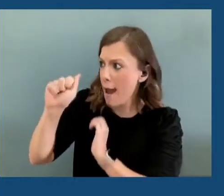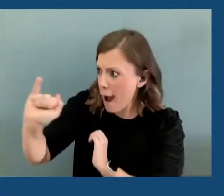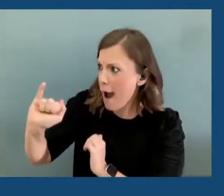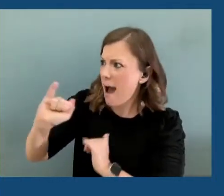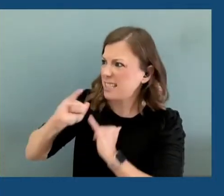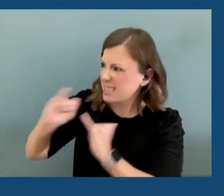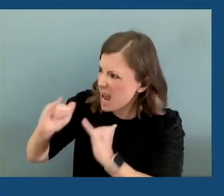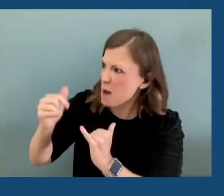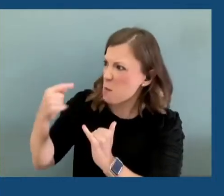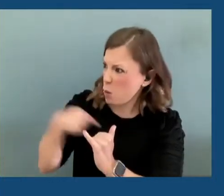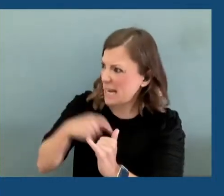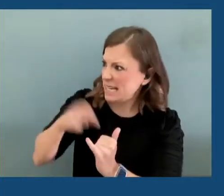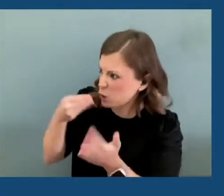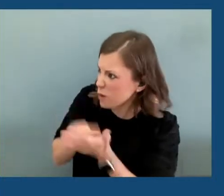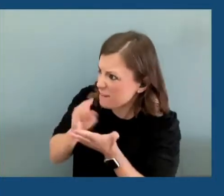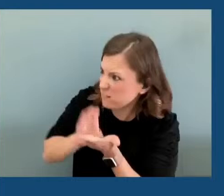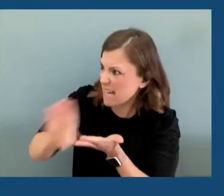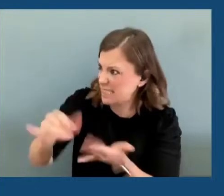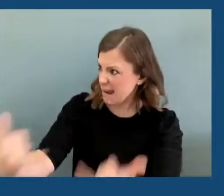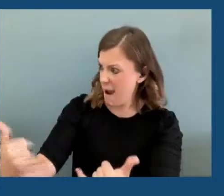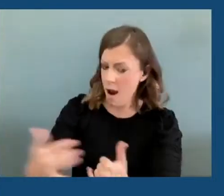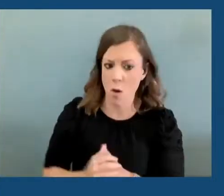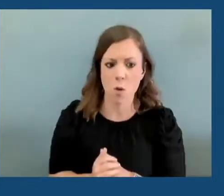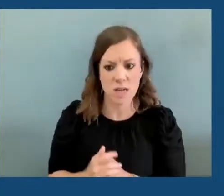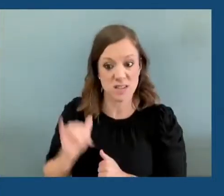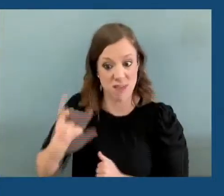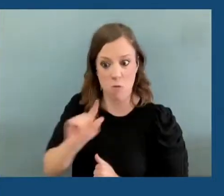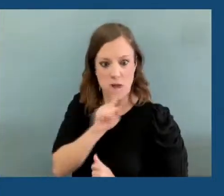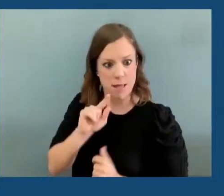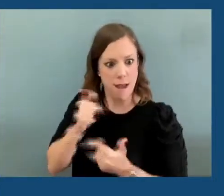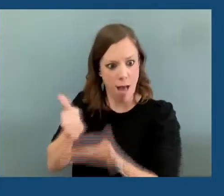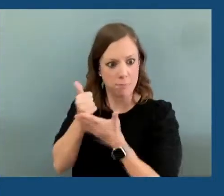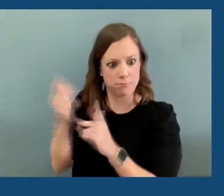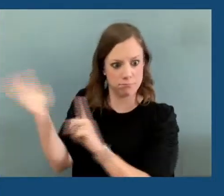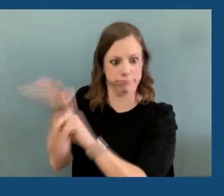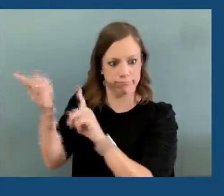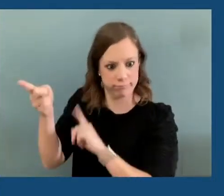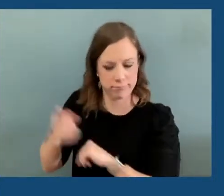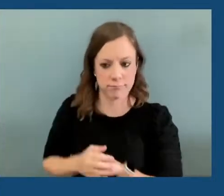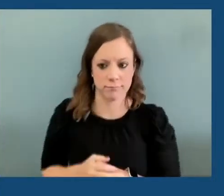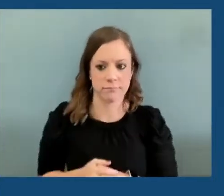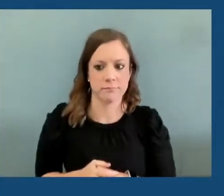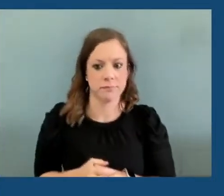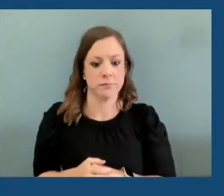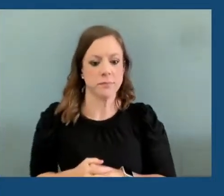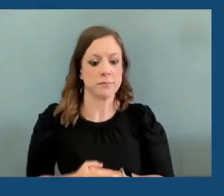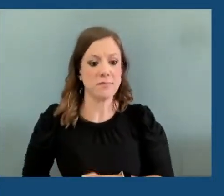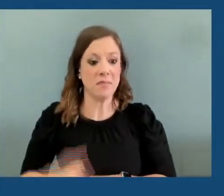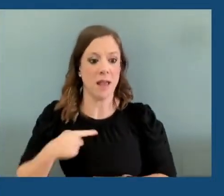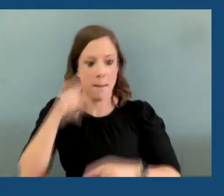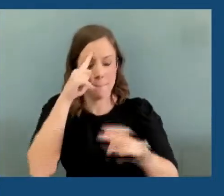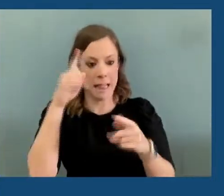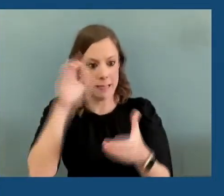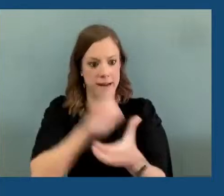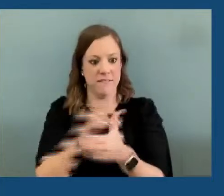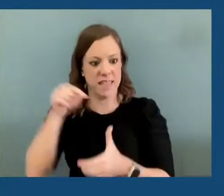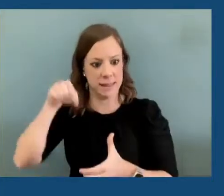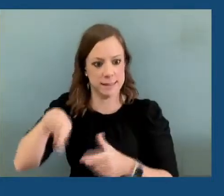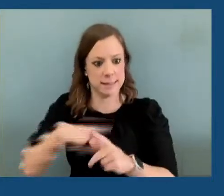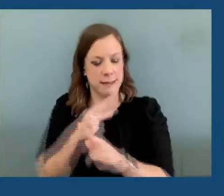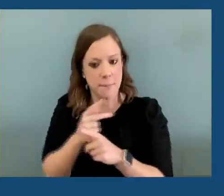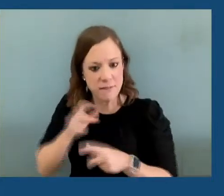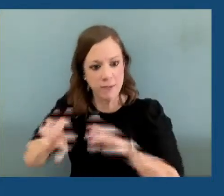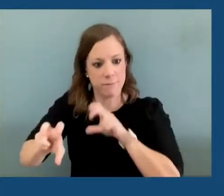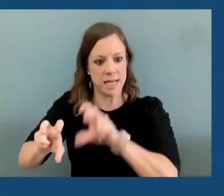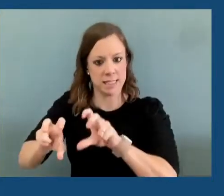your vision on that. It is a shared vision because I believe it is these types of investments that will put